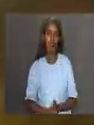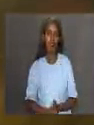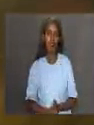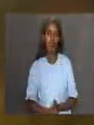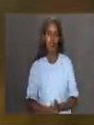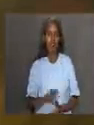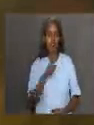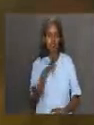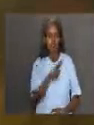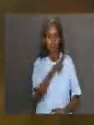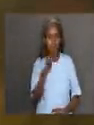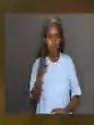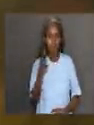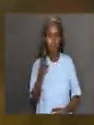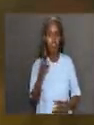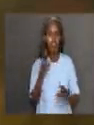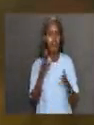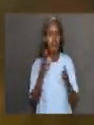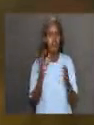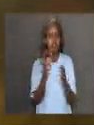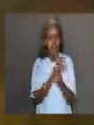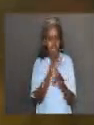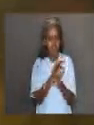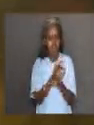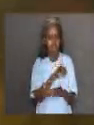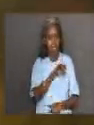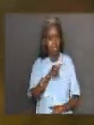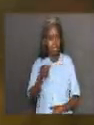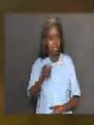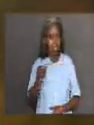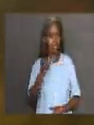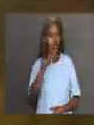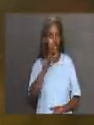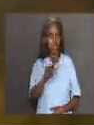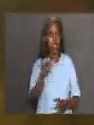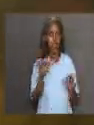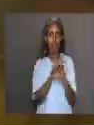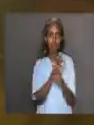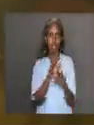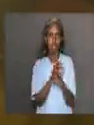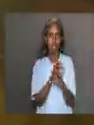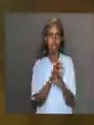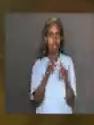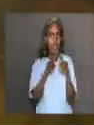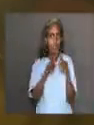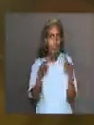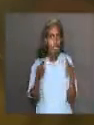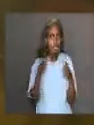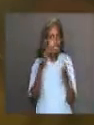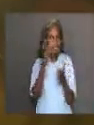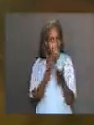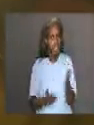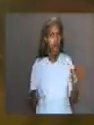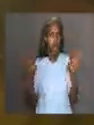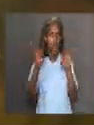A quadratic function is similar to a linear function, but with some